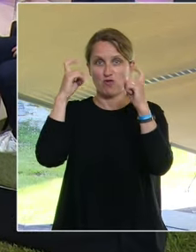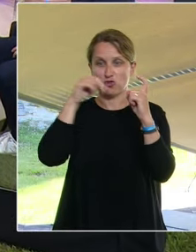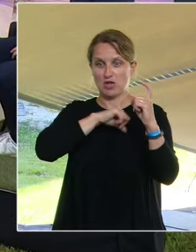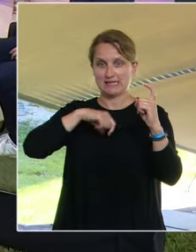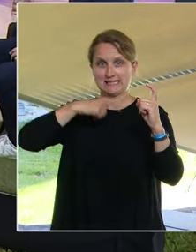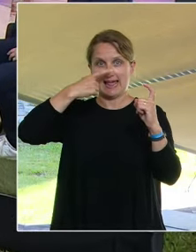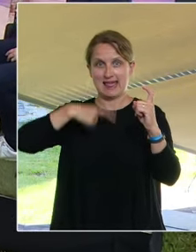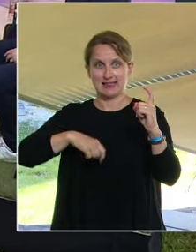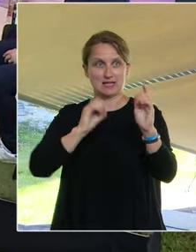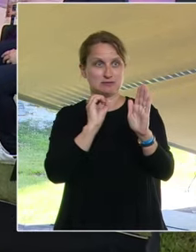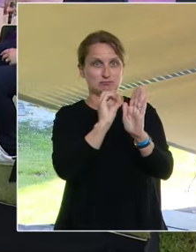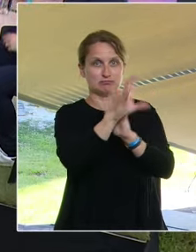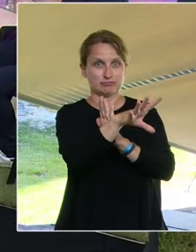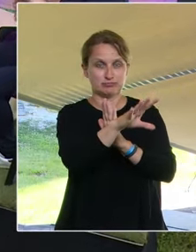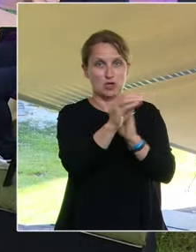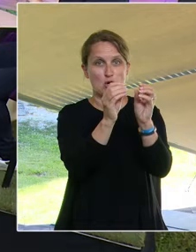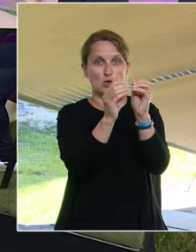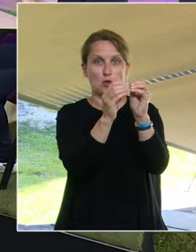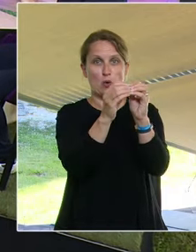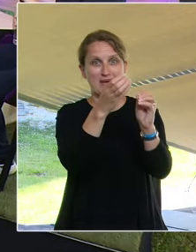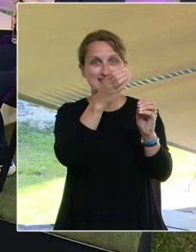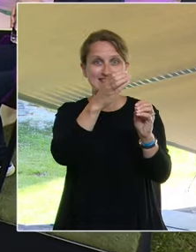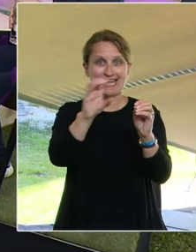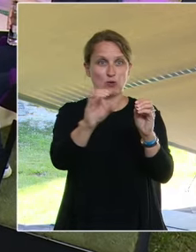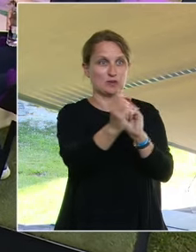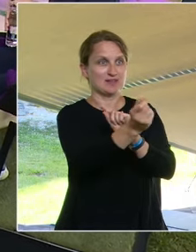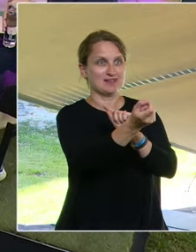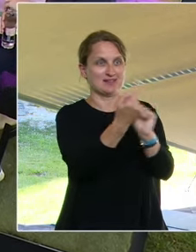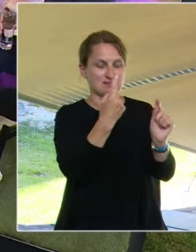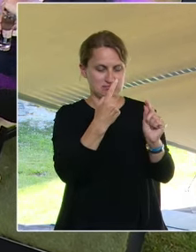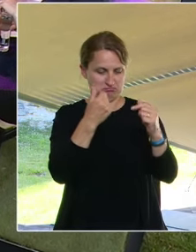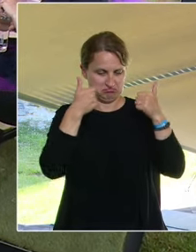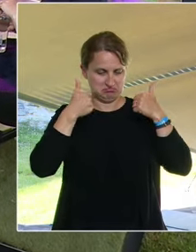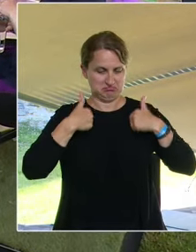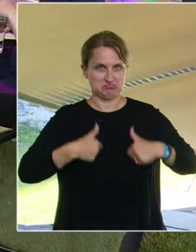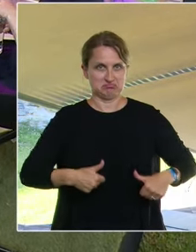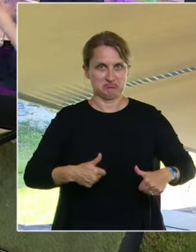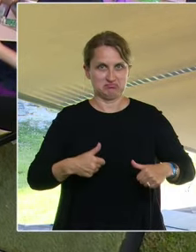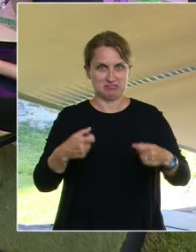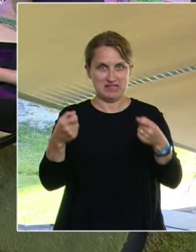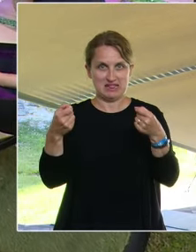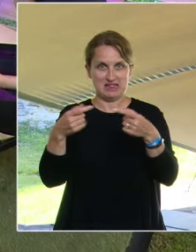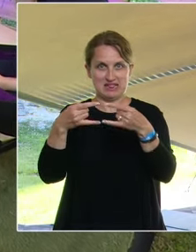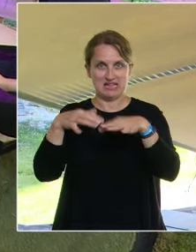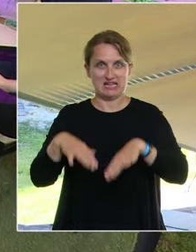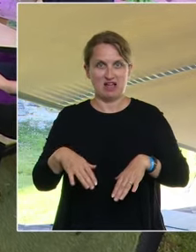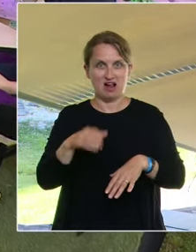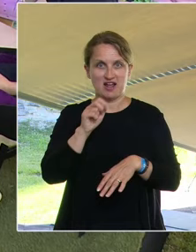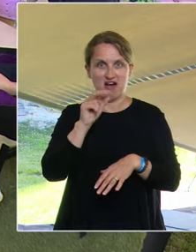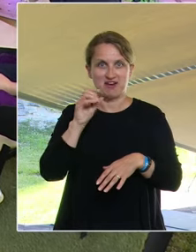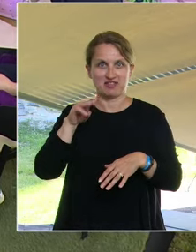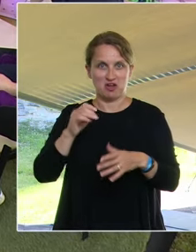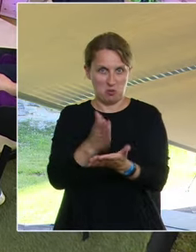it on, and in about 10 seconds, you will have a perfectly fine digital avatar of yourself. It's totally